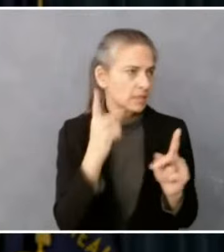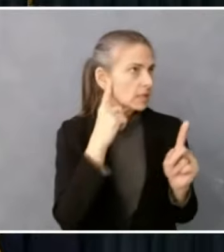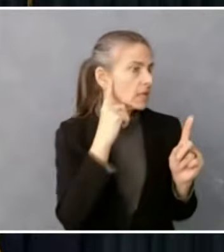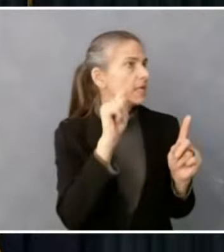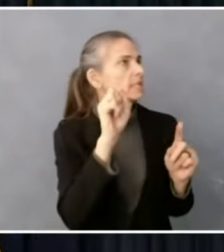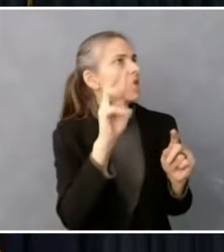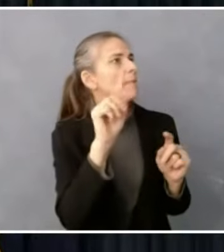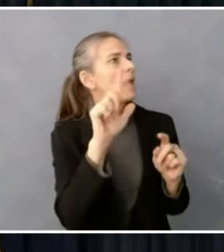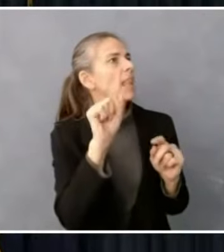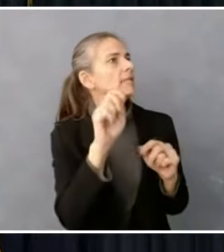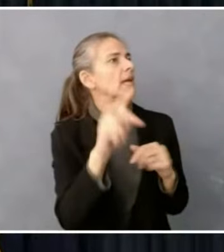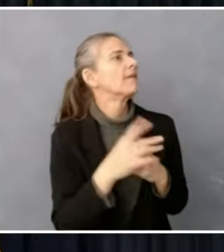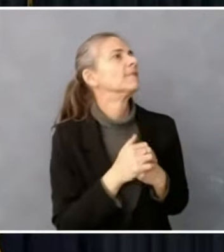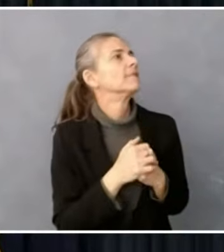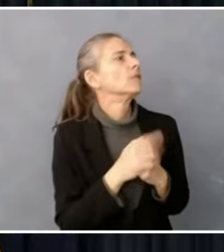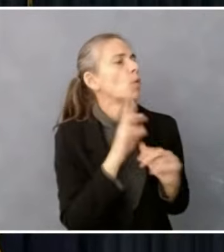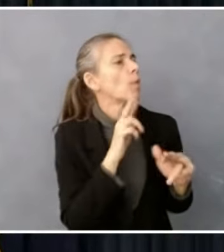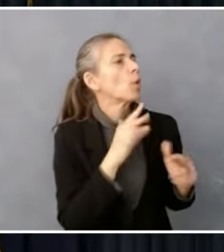Latek.